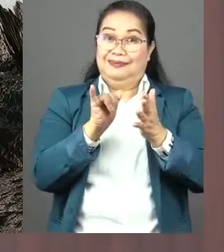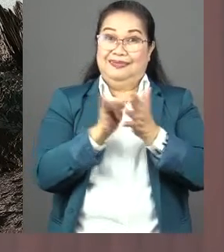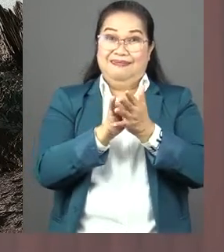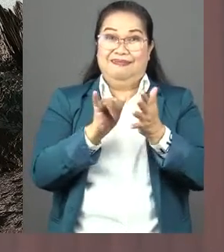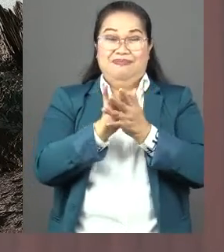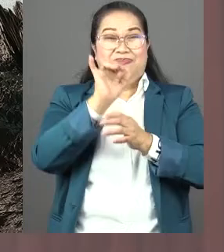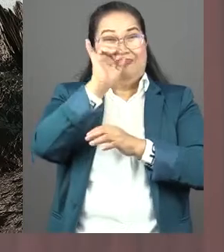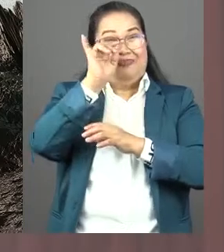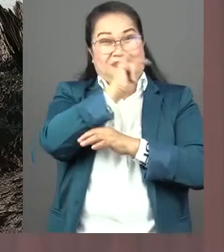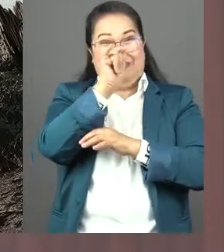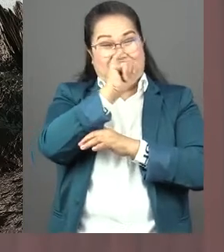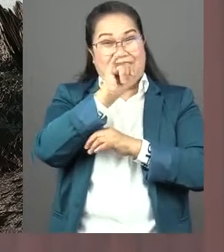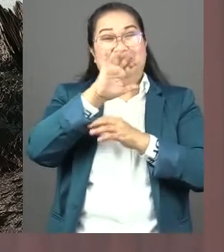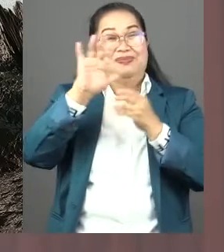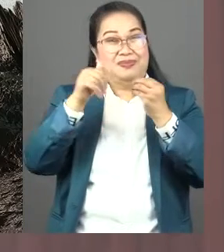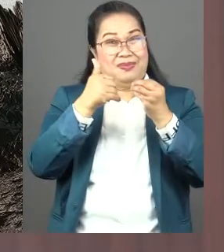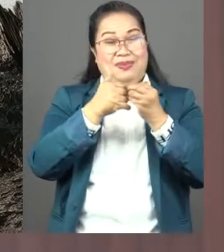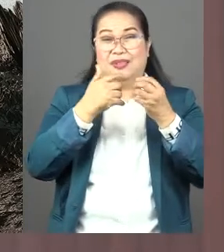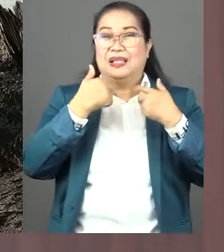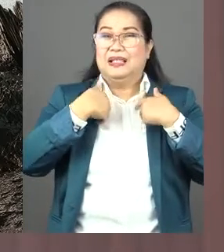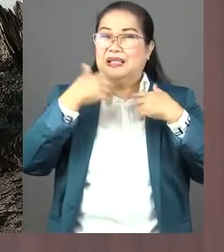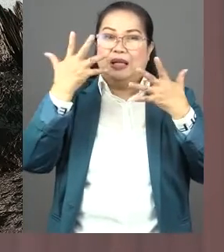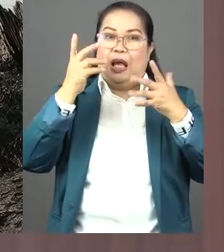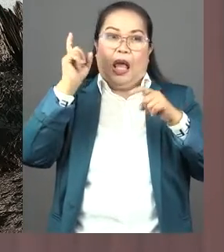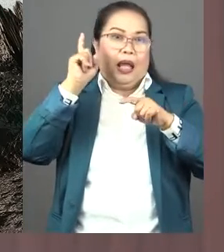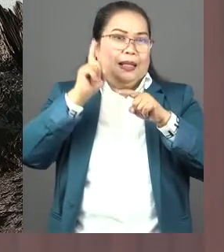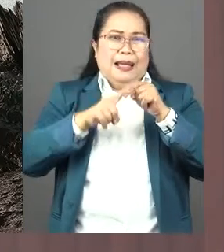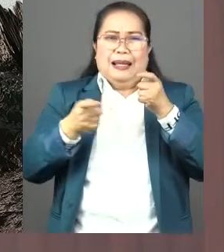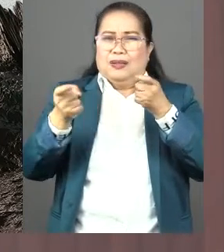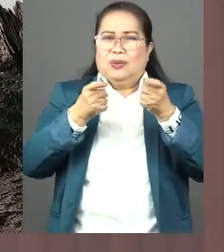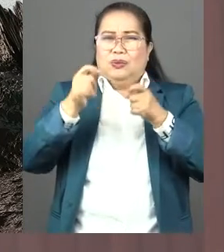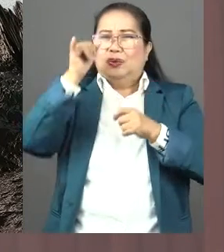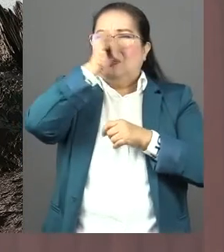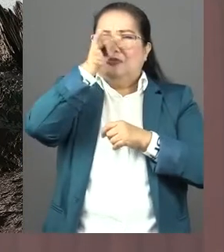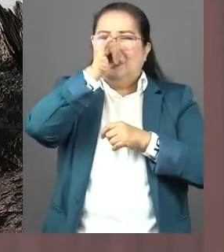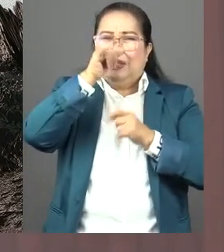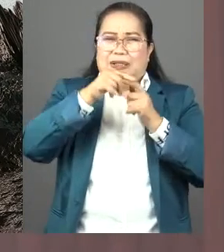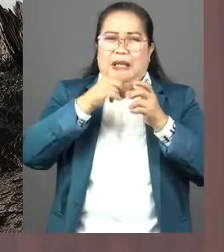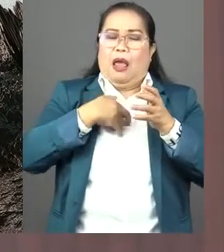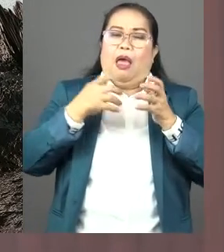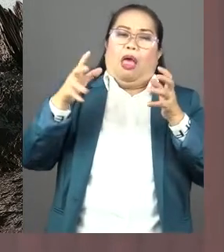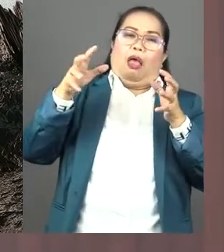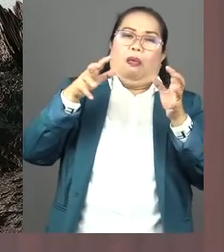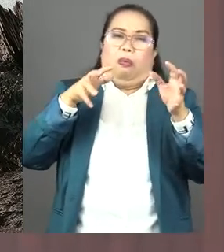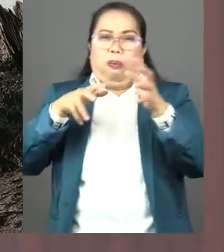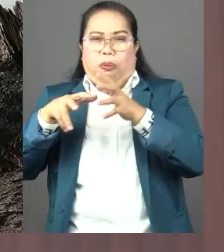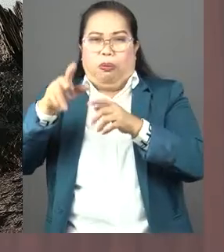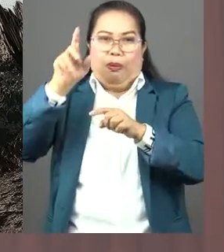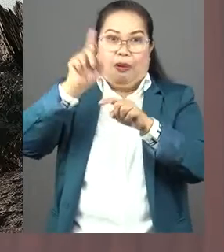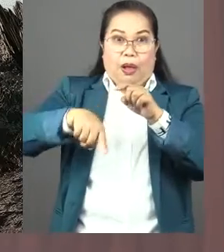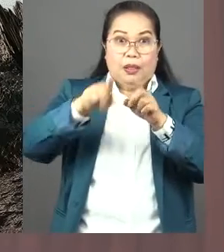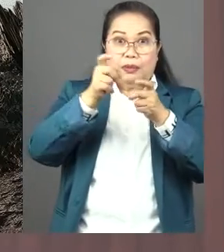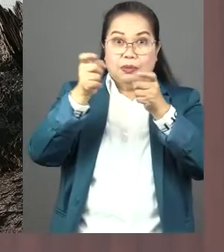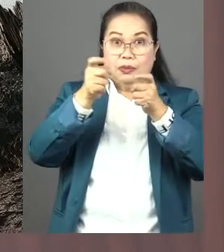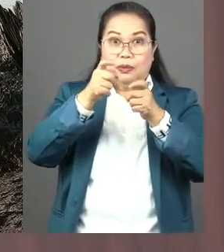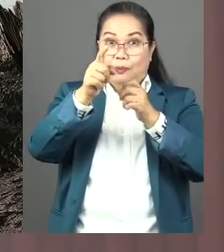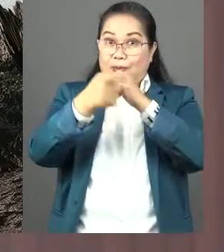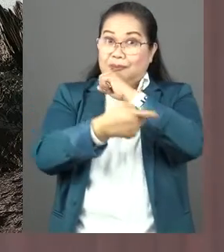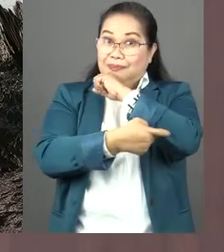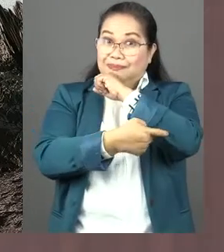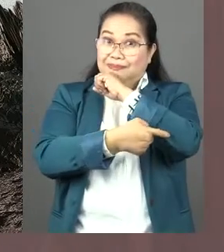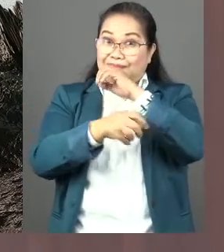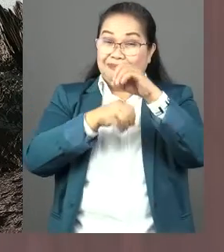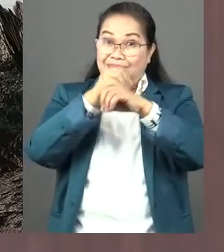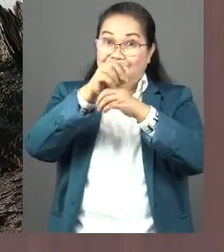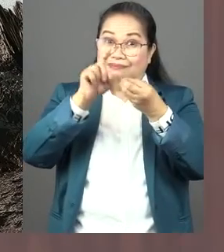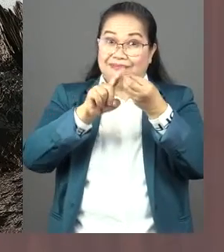debauchery, which is simply being totally out of control. Now, I was really tempted, friend, may I be honest with you, to go over